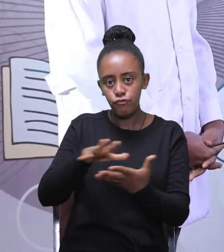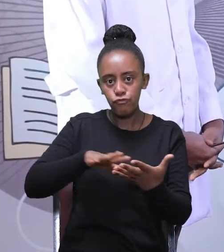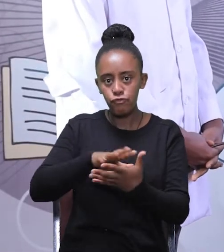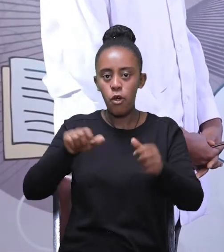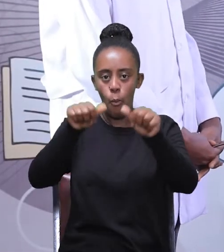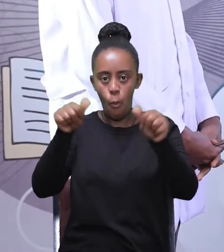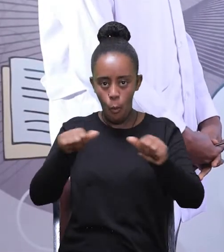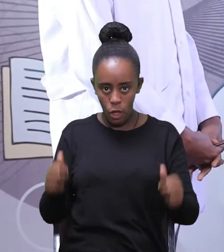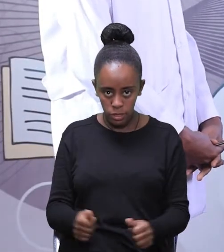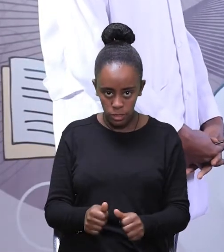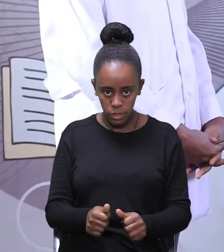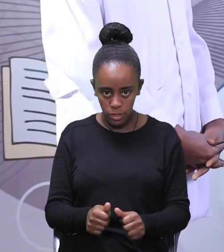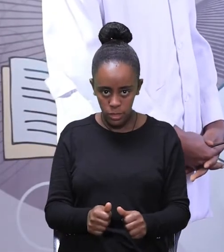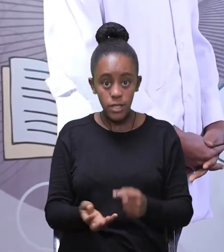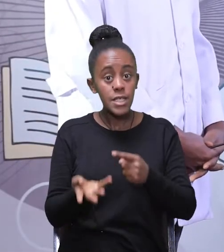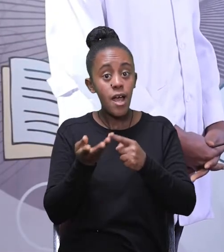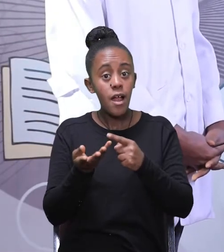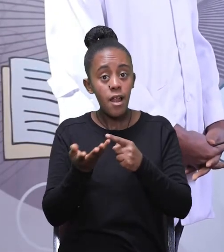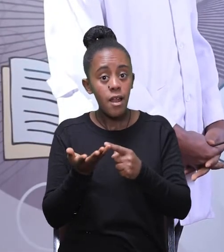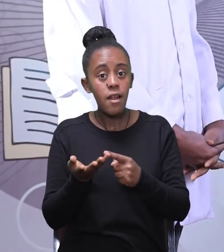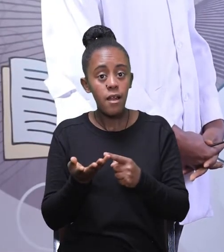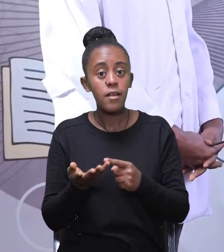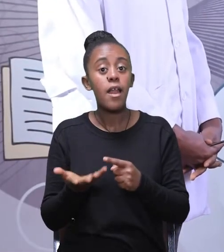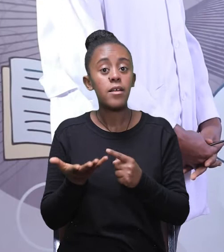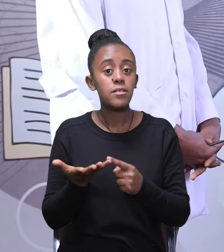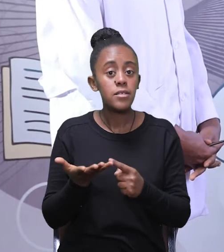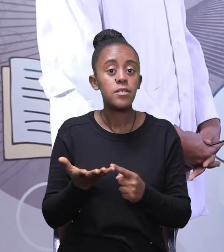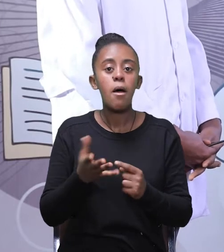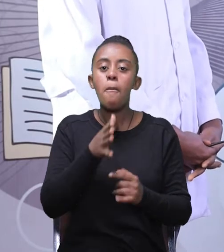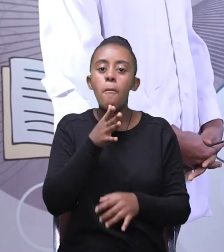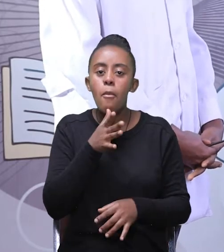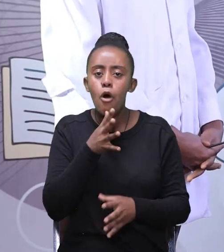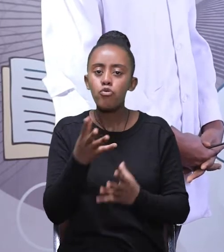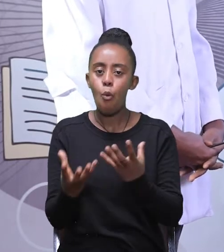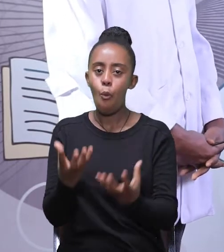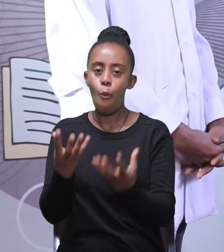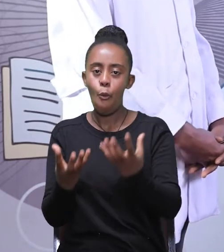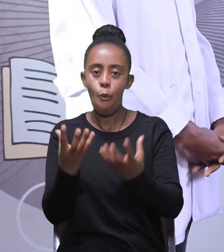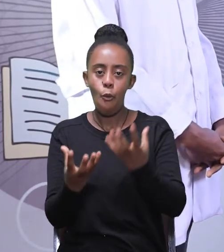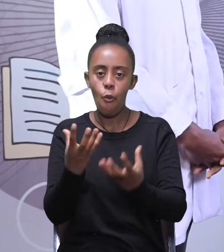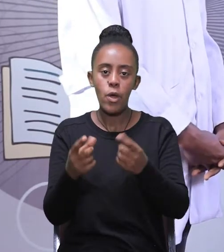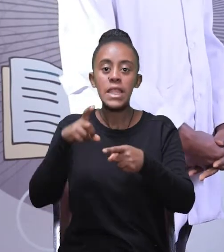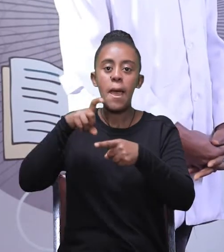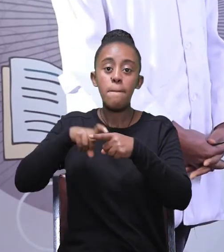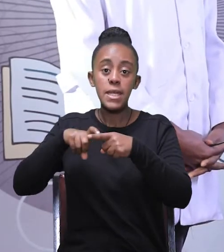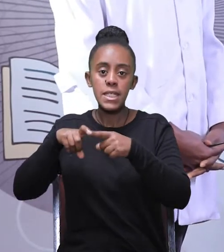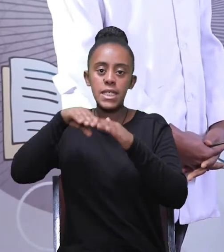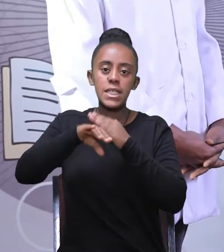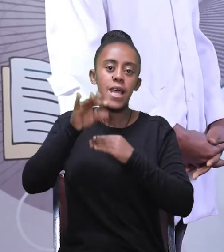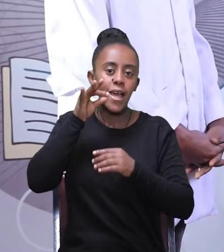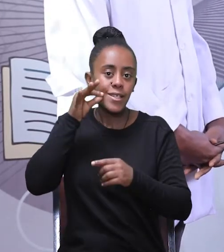not? Yes. The last sentence it says what? Mother cooks the beans in the